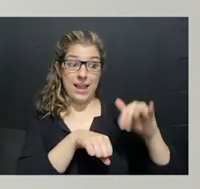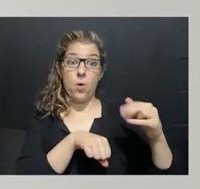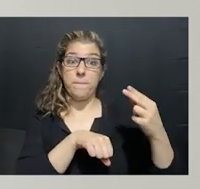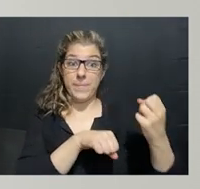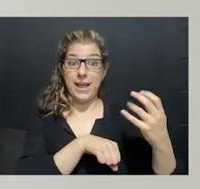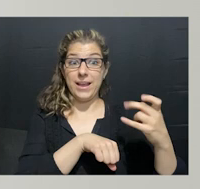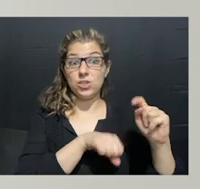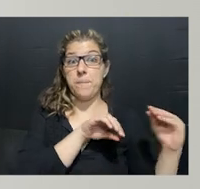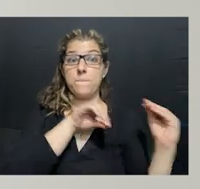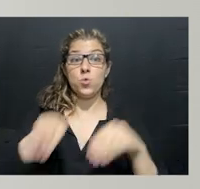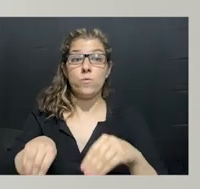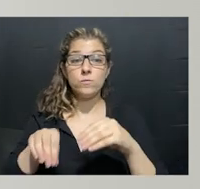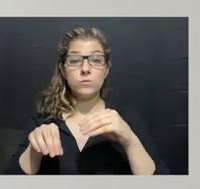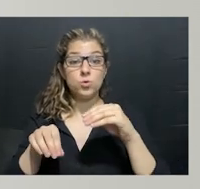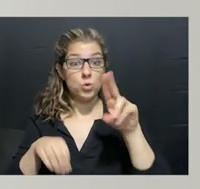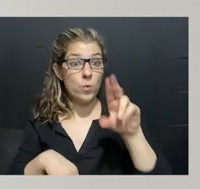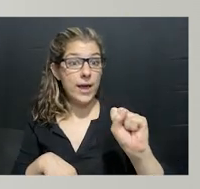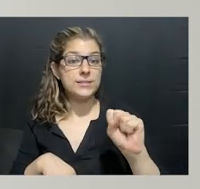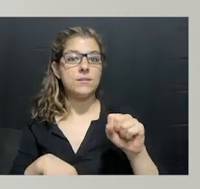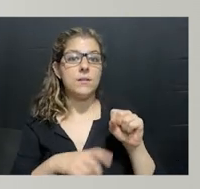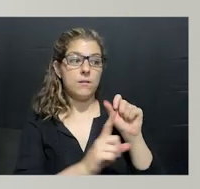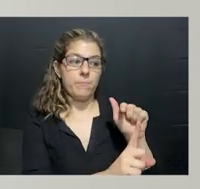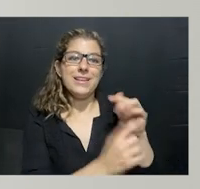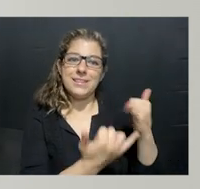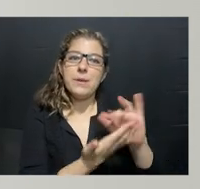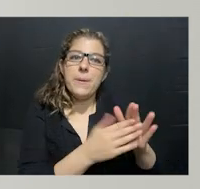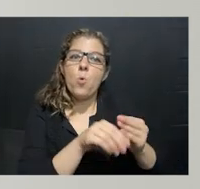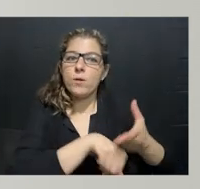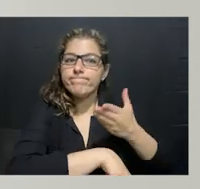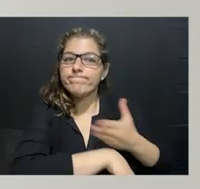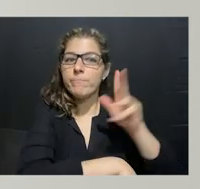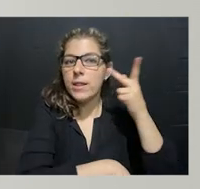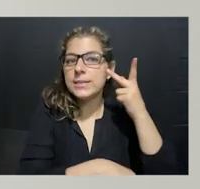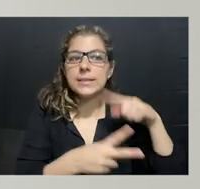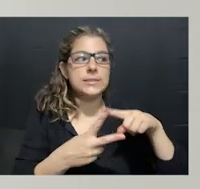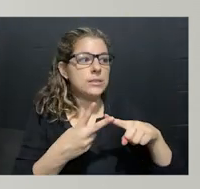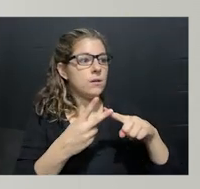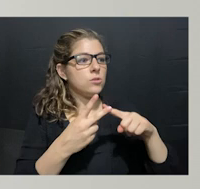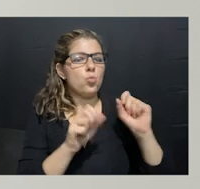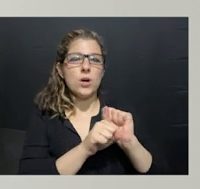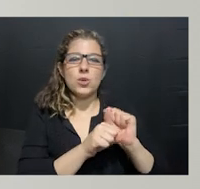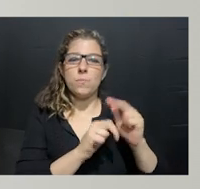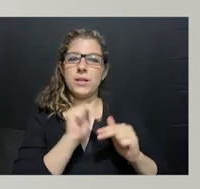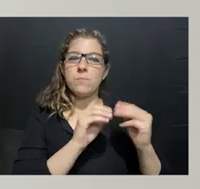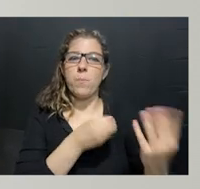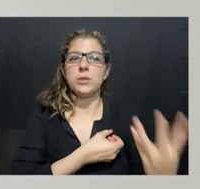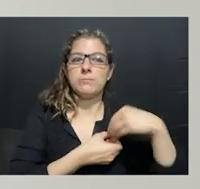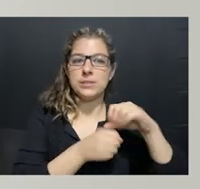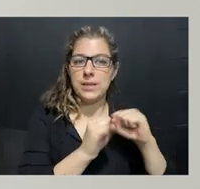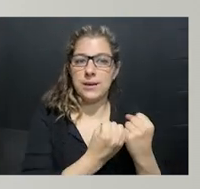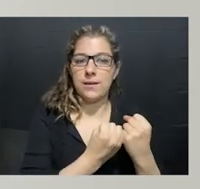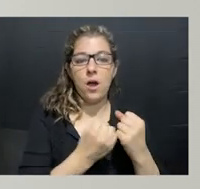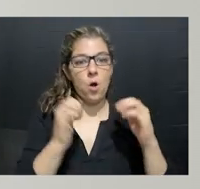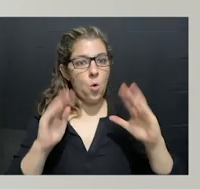States that's matured, that's become more sophisticated in its politics, and is working to build a more participatory society. I trust